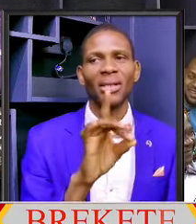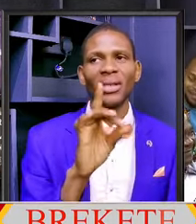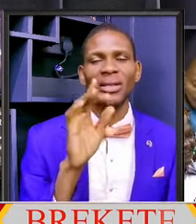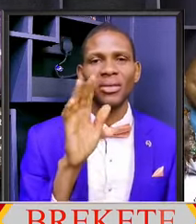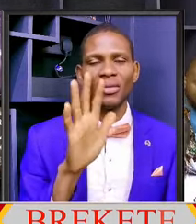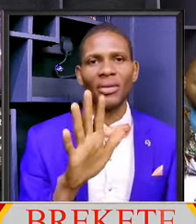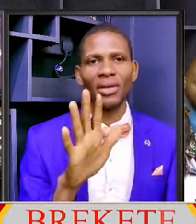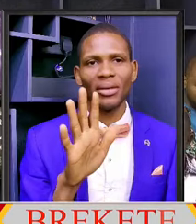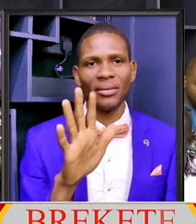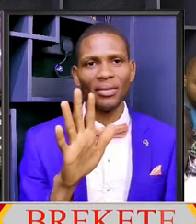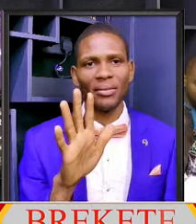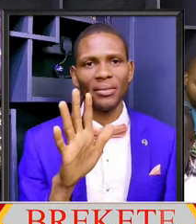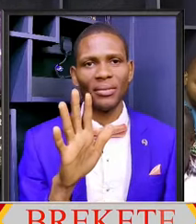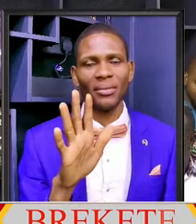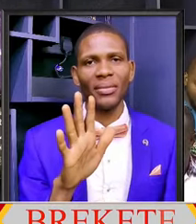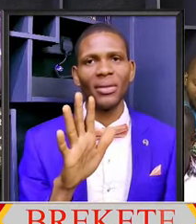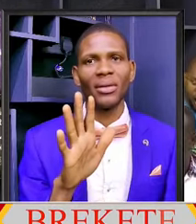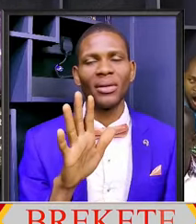85